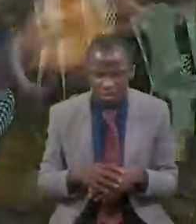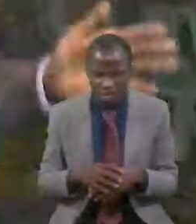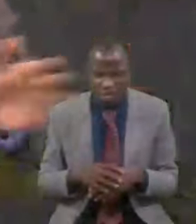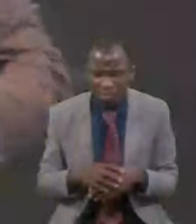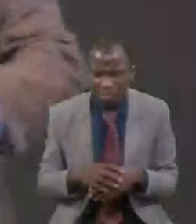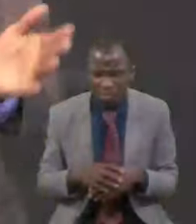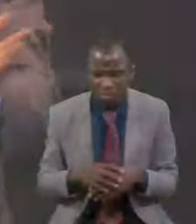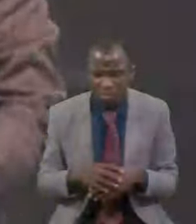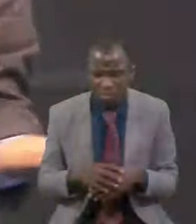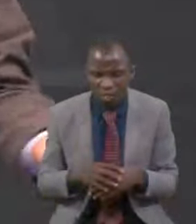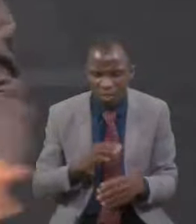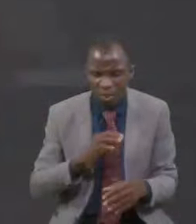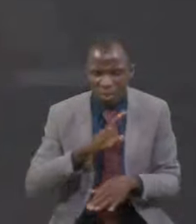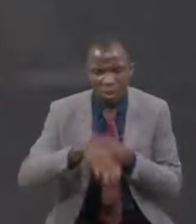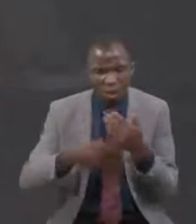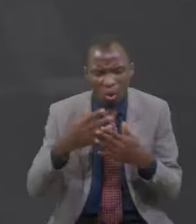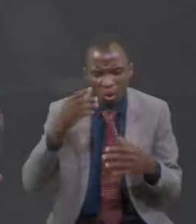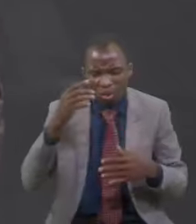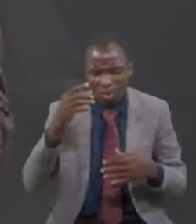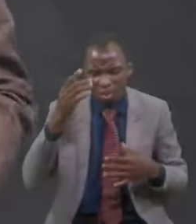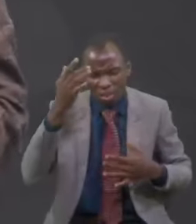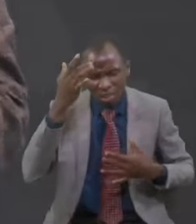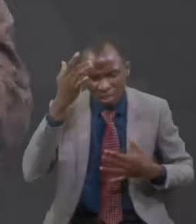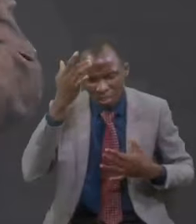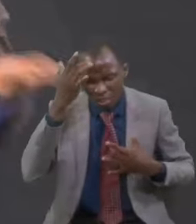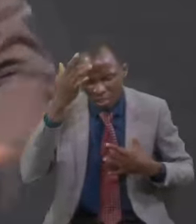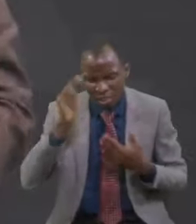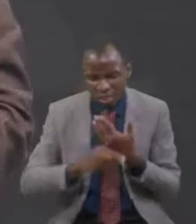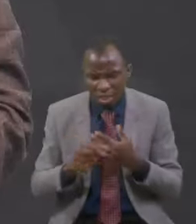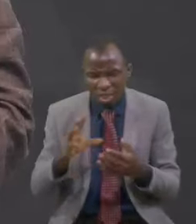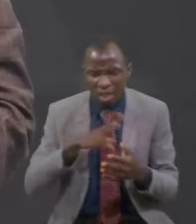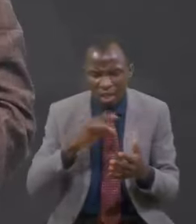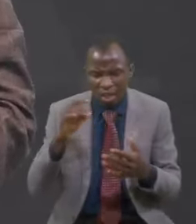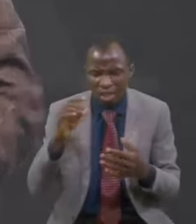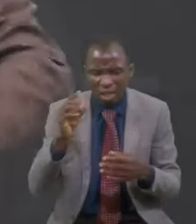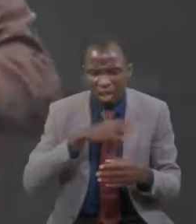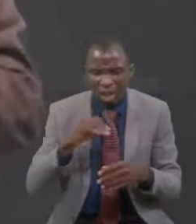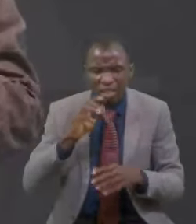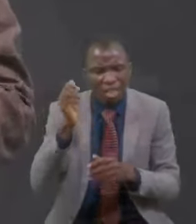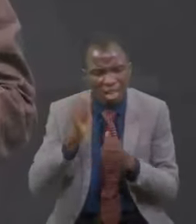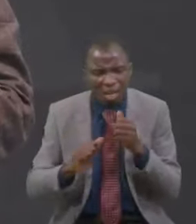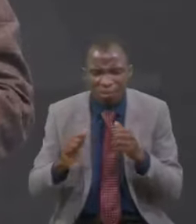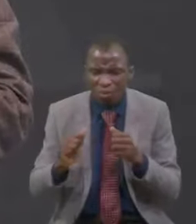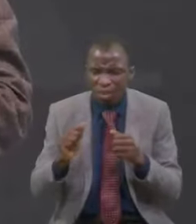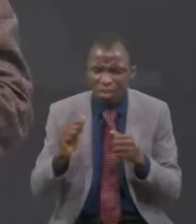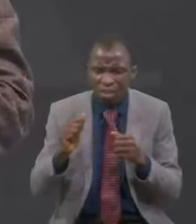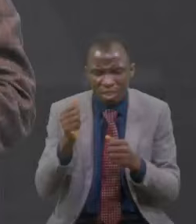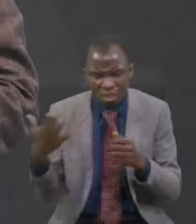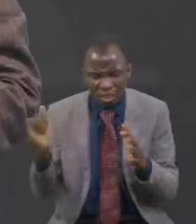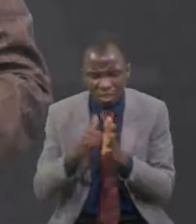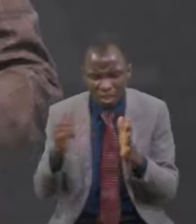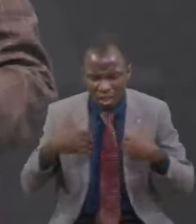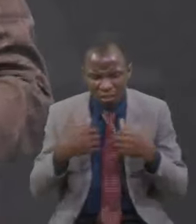All the sickness, all the disease, all the deformity, everything that has followed you until this